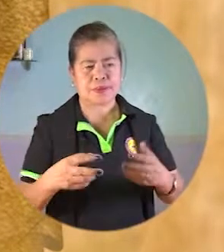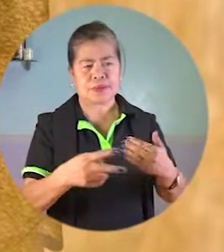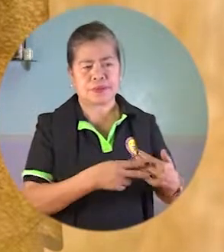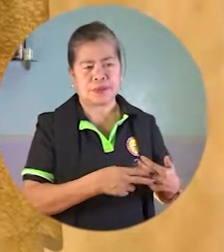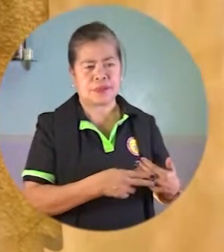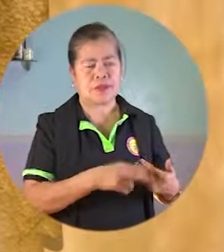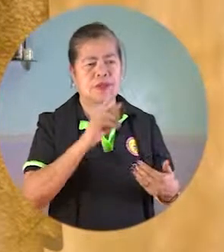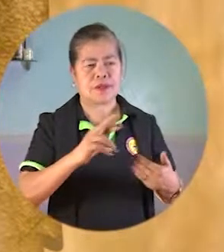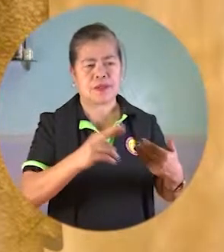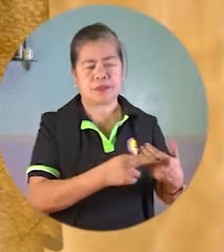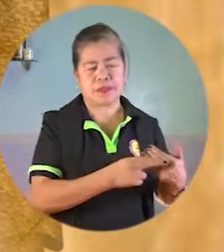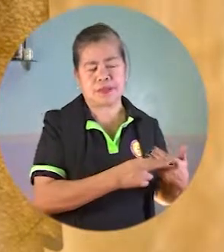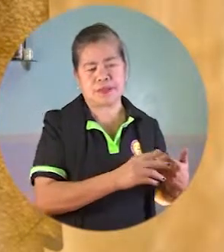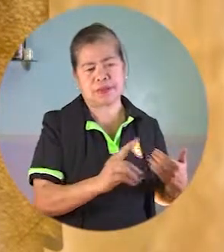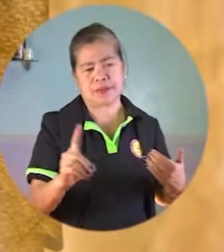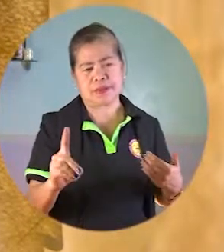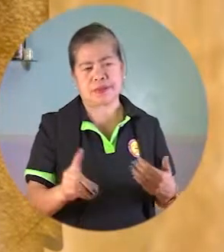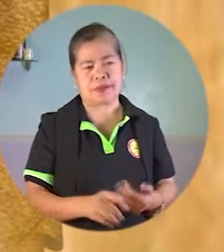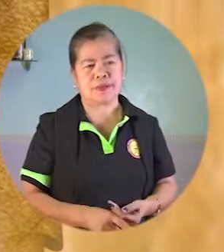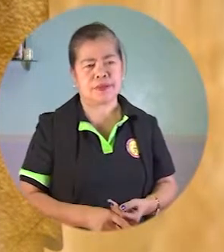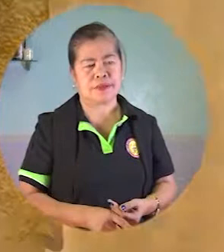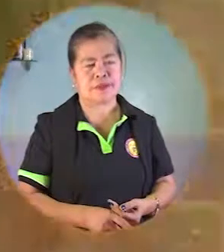you retain are retained."